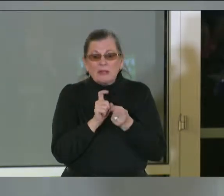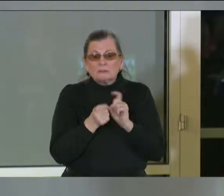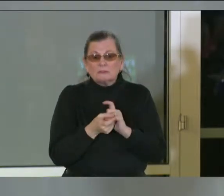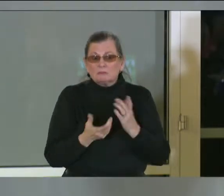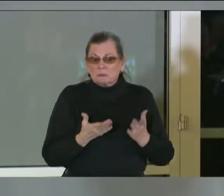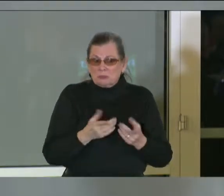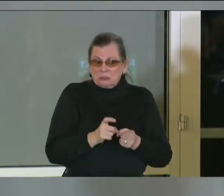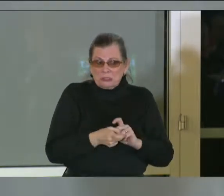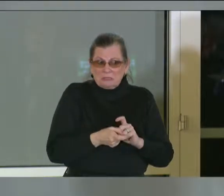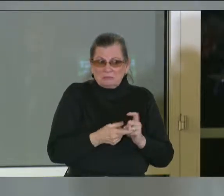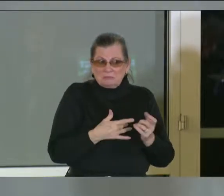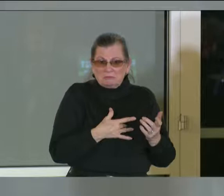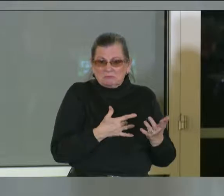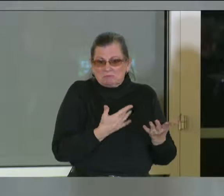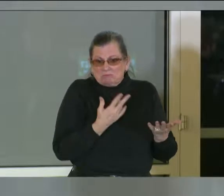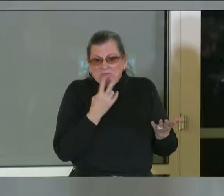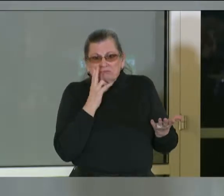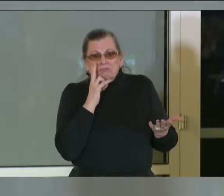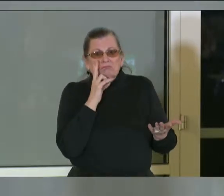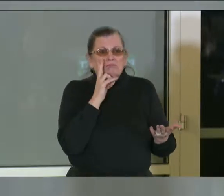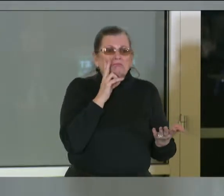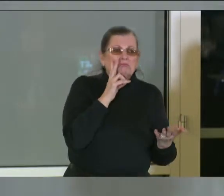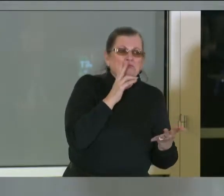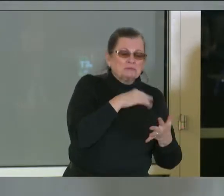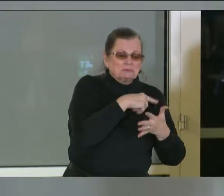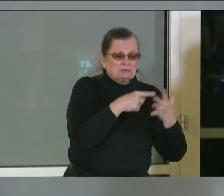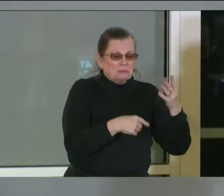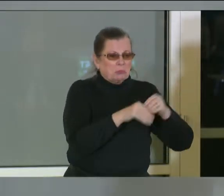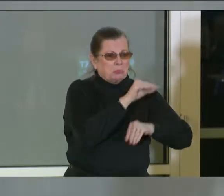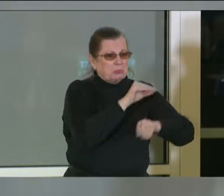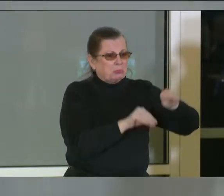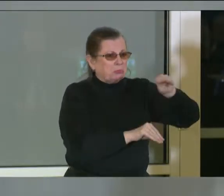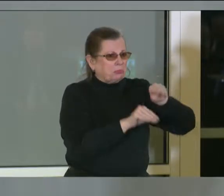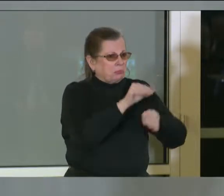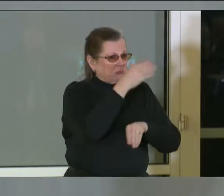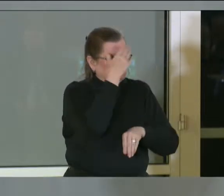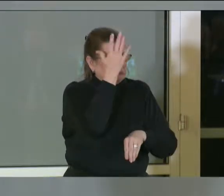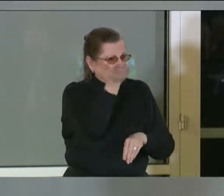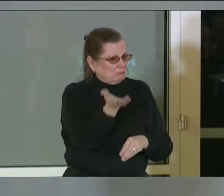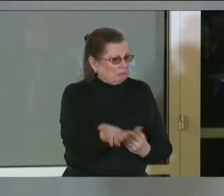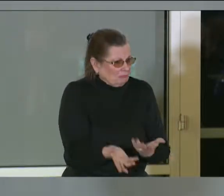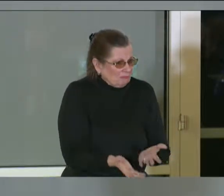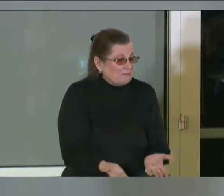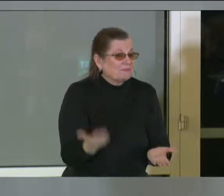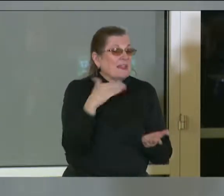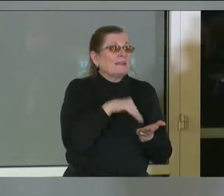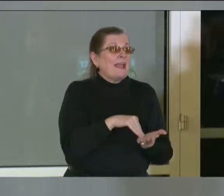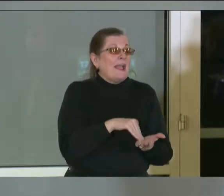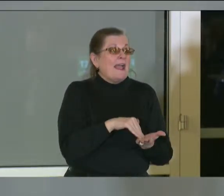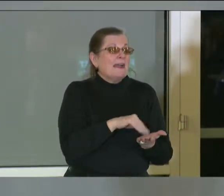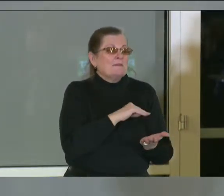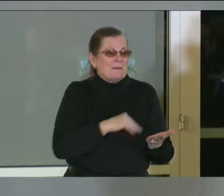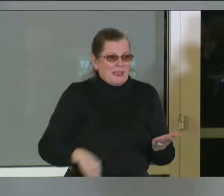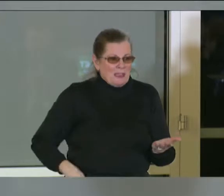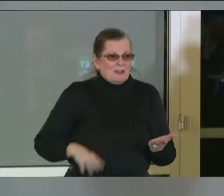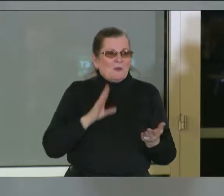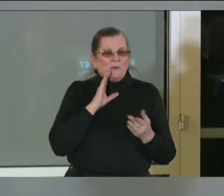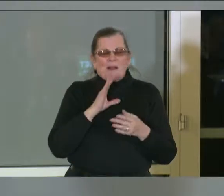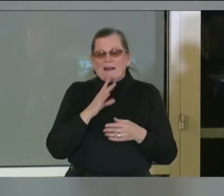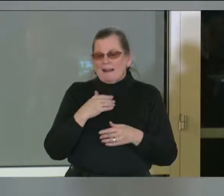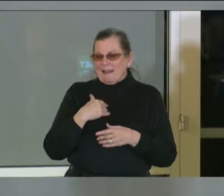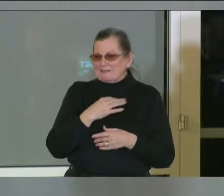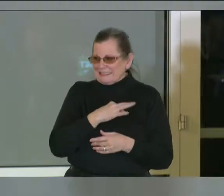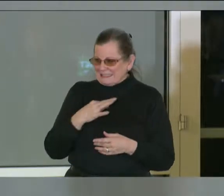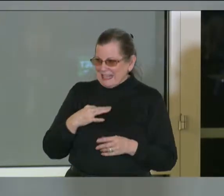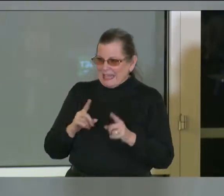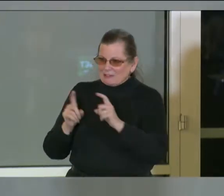after engaging in the budget engagement forum this evening. So we're going to be in that portion now. The mayor and our administration officials are going to make the round, and we'll come